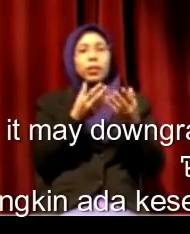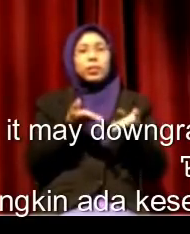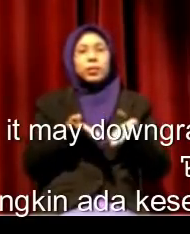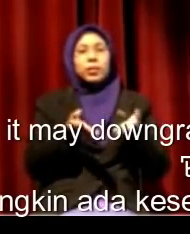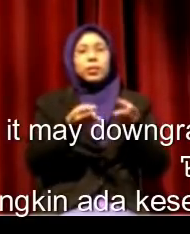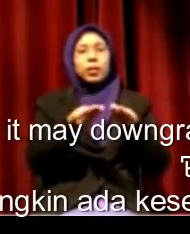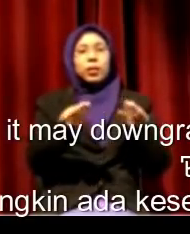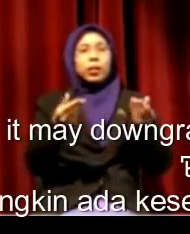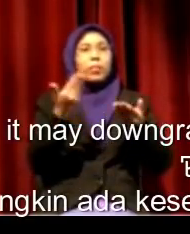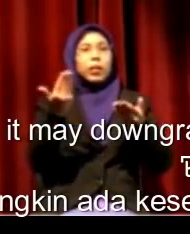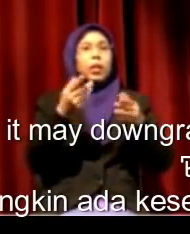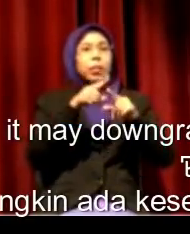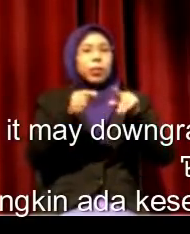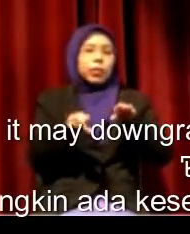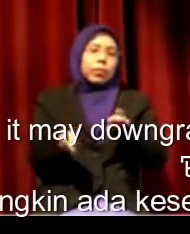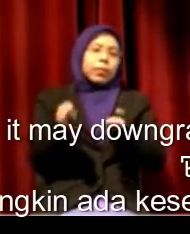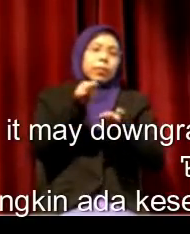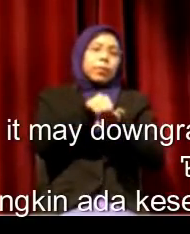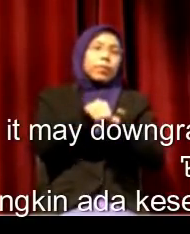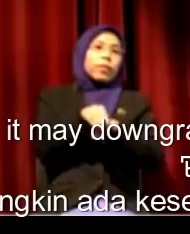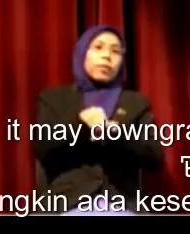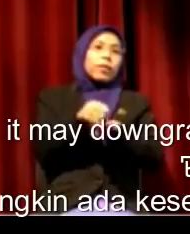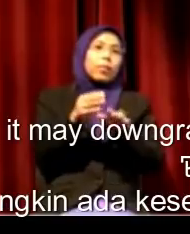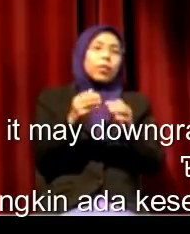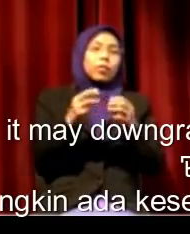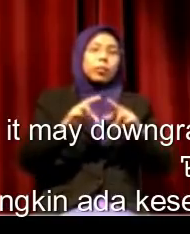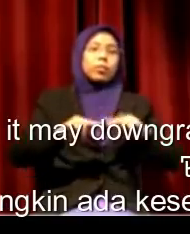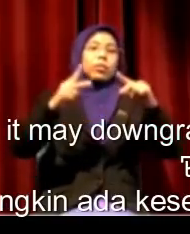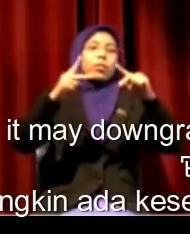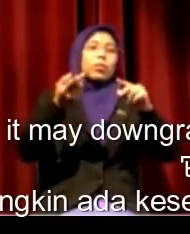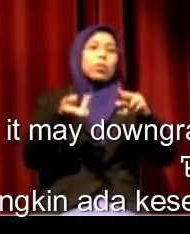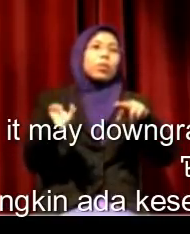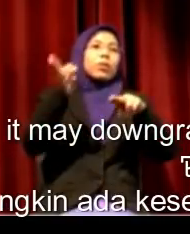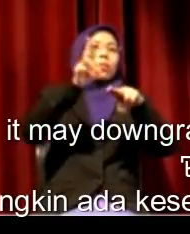may downgrade the service level, but